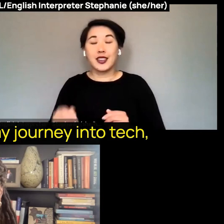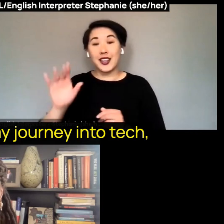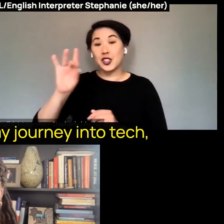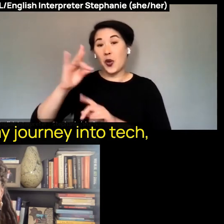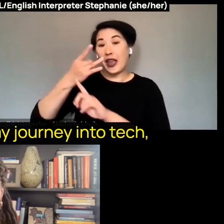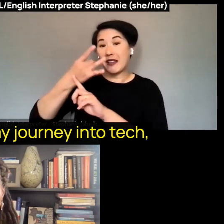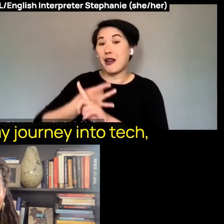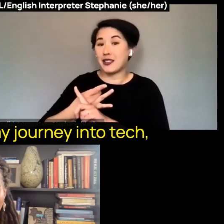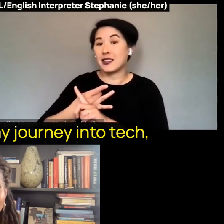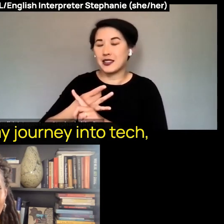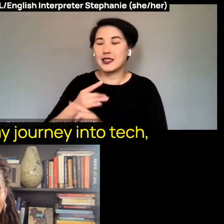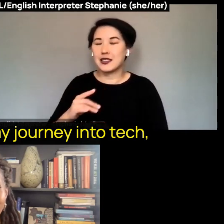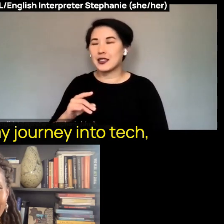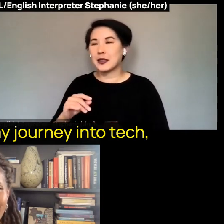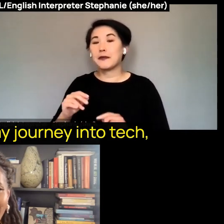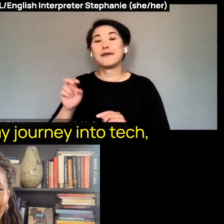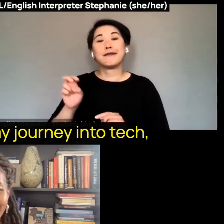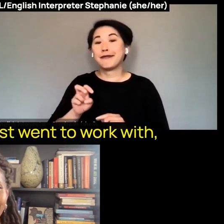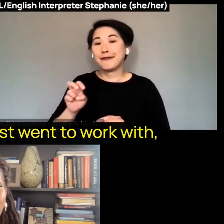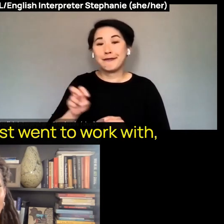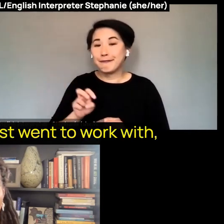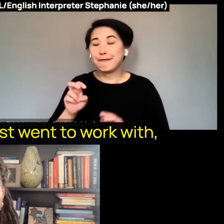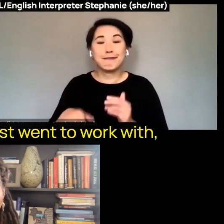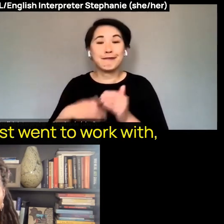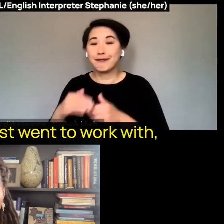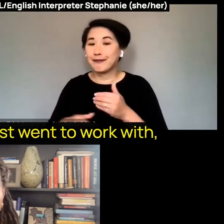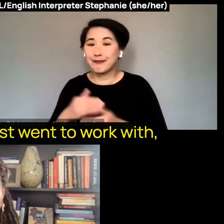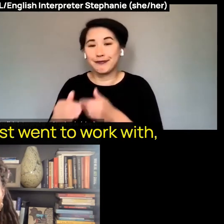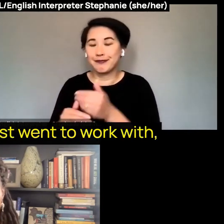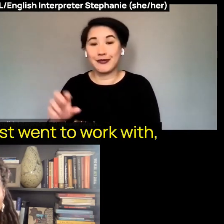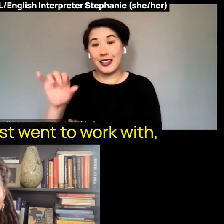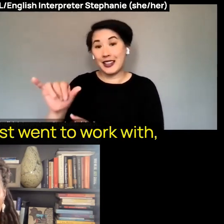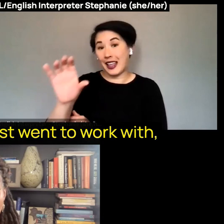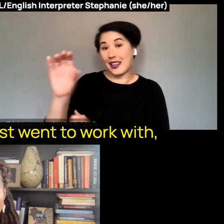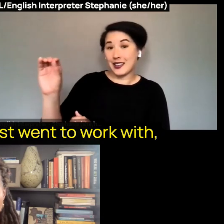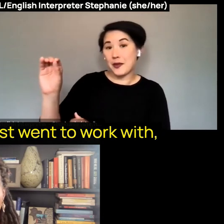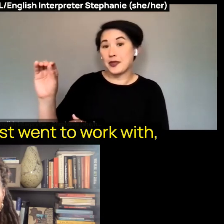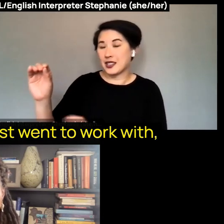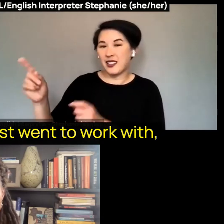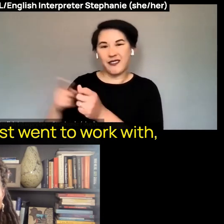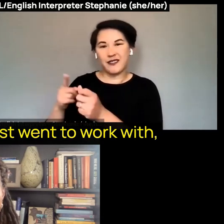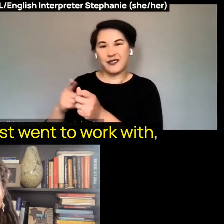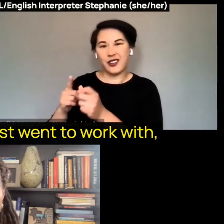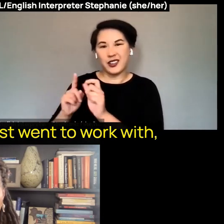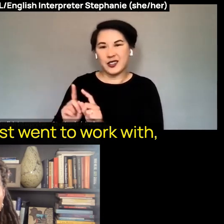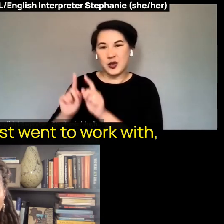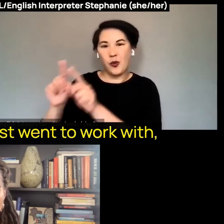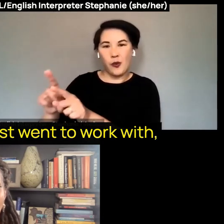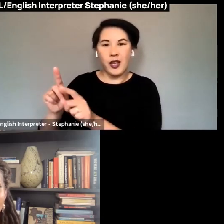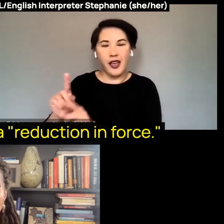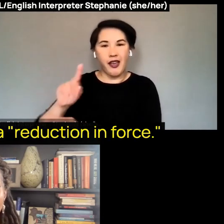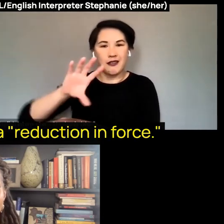into my journey into tech, the company that I first went to work